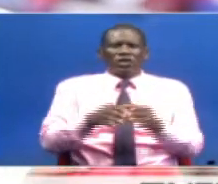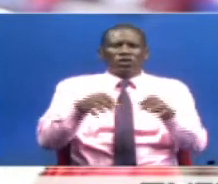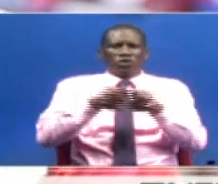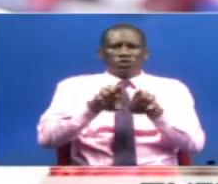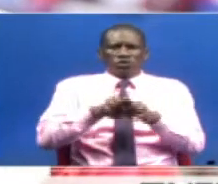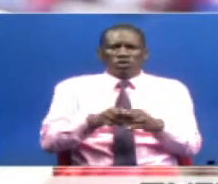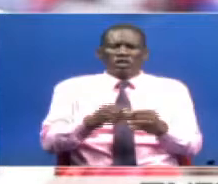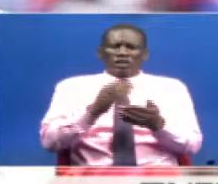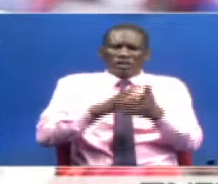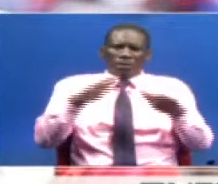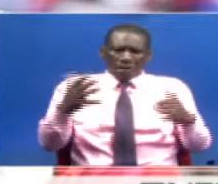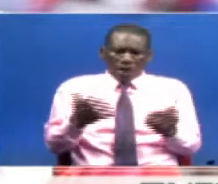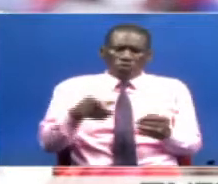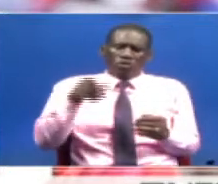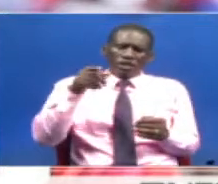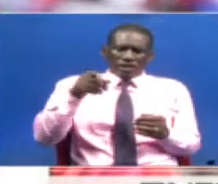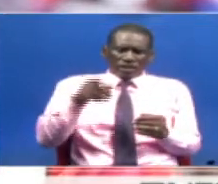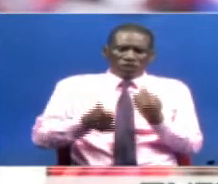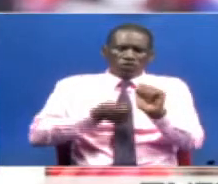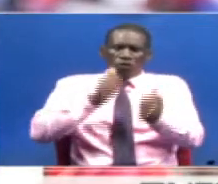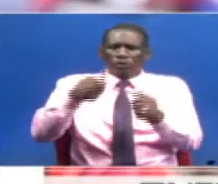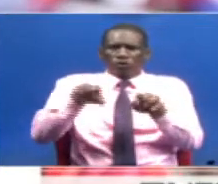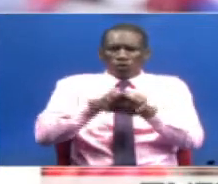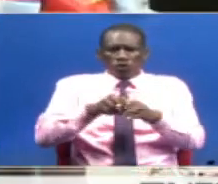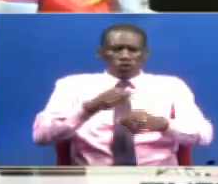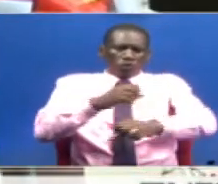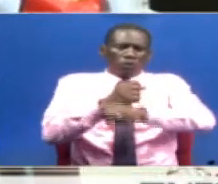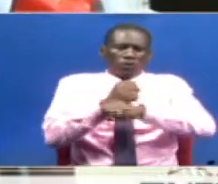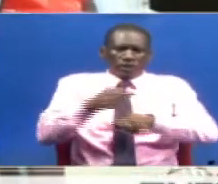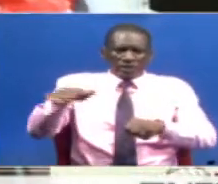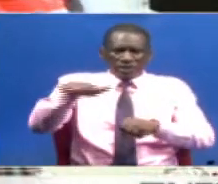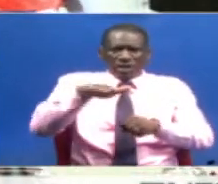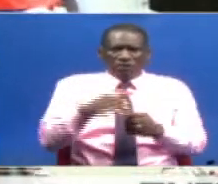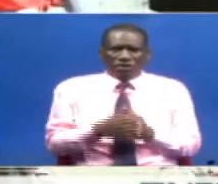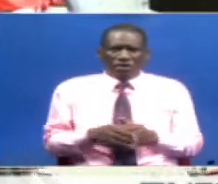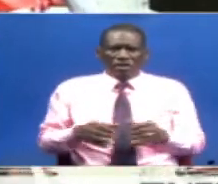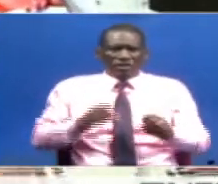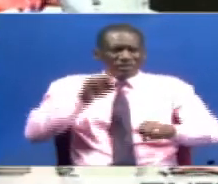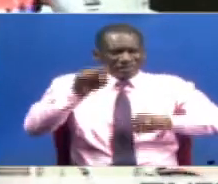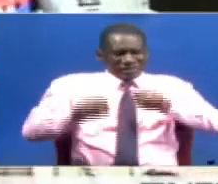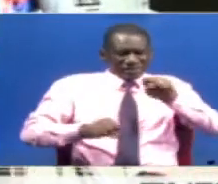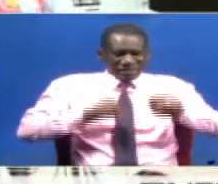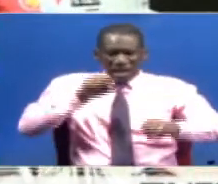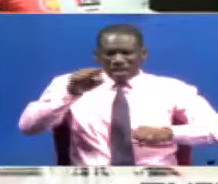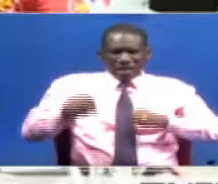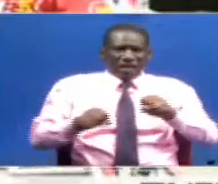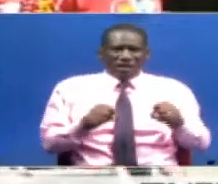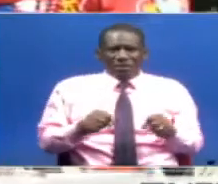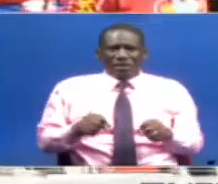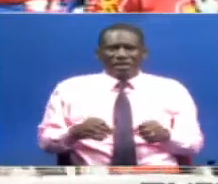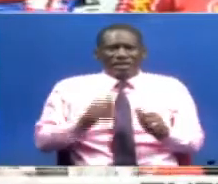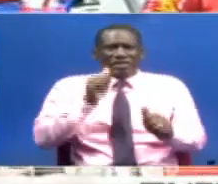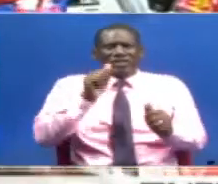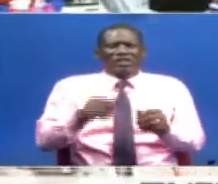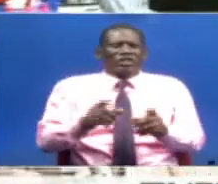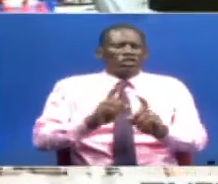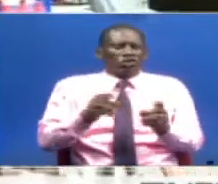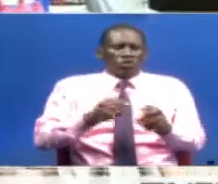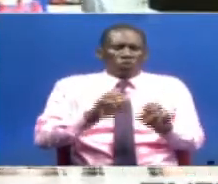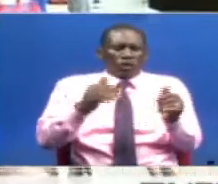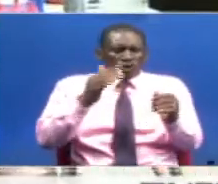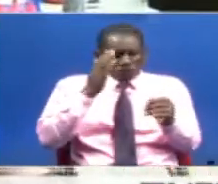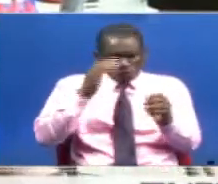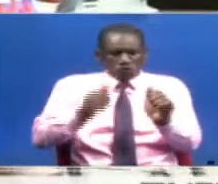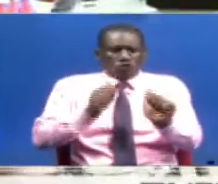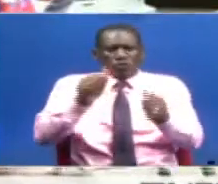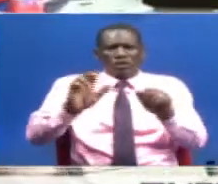certain extent protection of the environment. Cycling is a fairly unconventional sport in Kenya. However, the huge